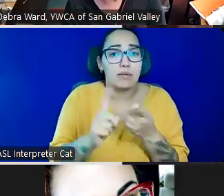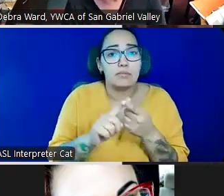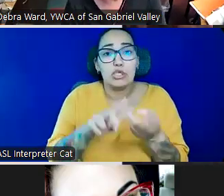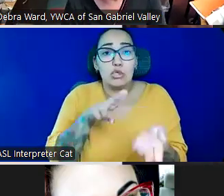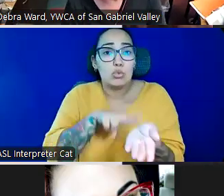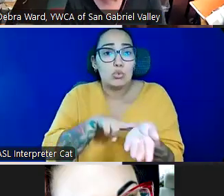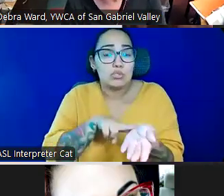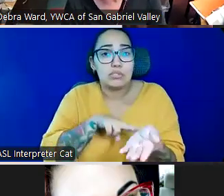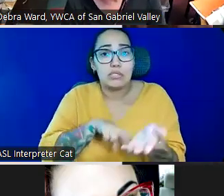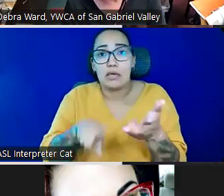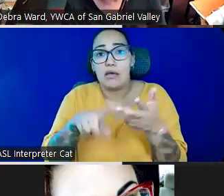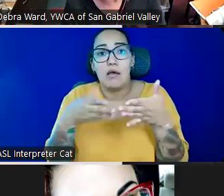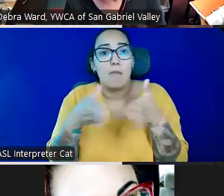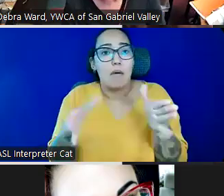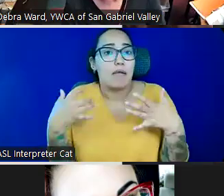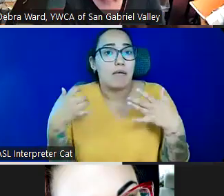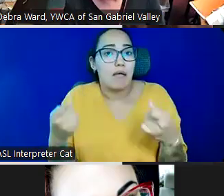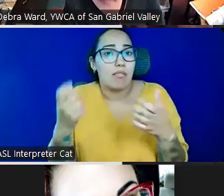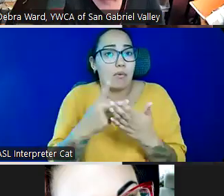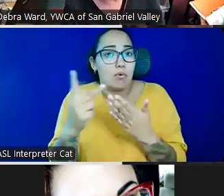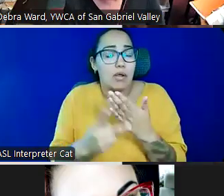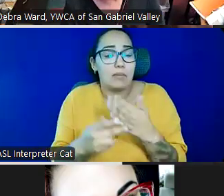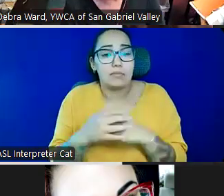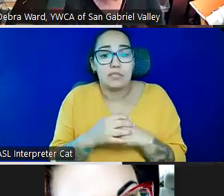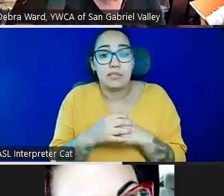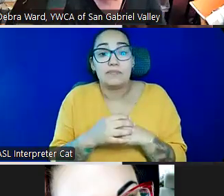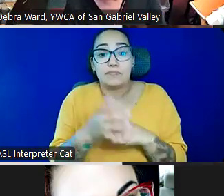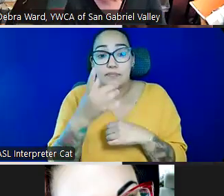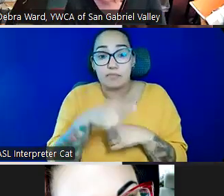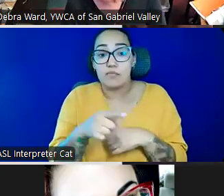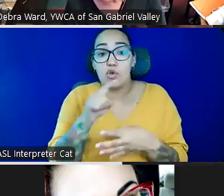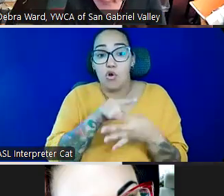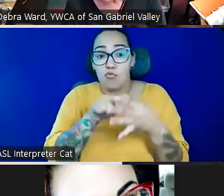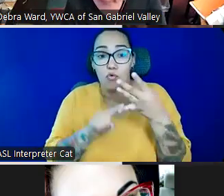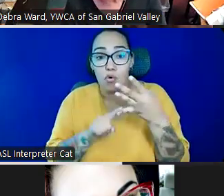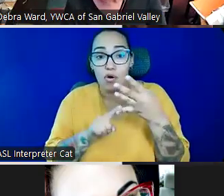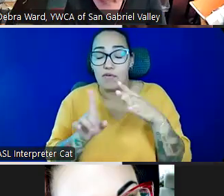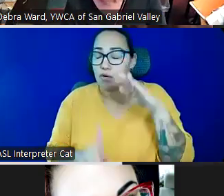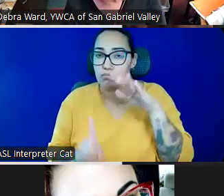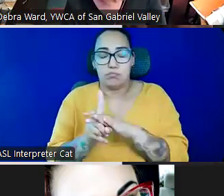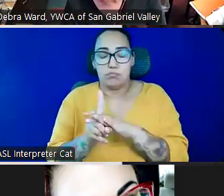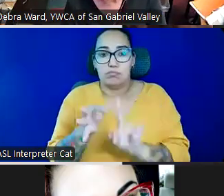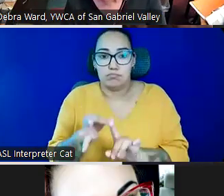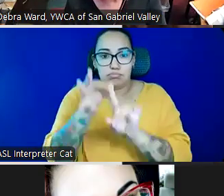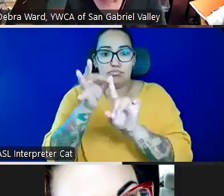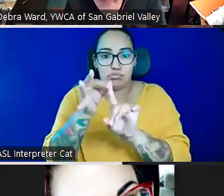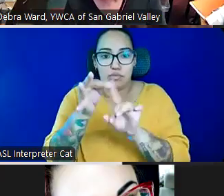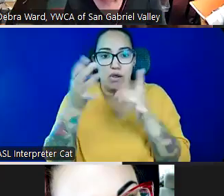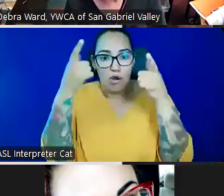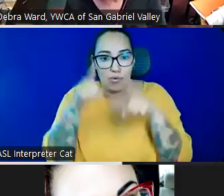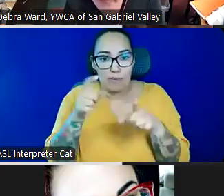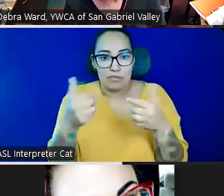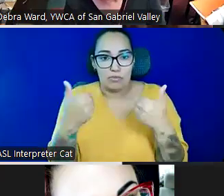nursing, public health programs. These are 4 of our standout agreements that we